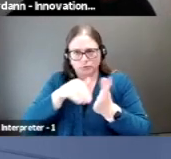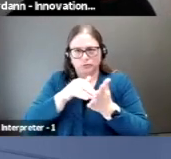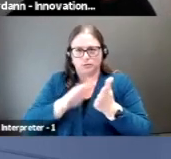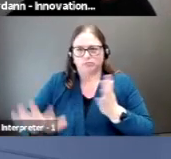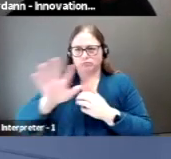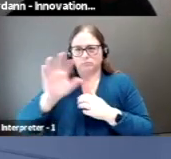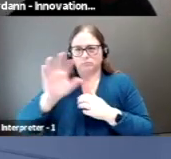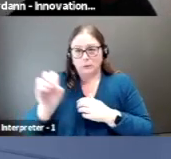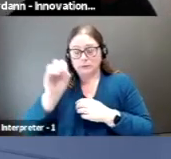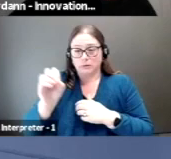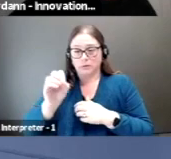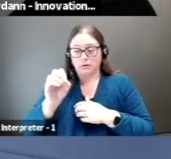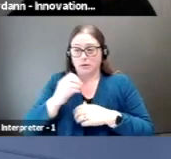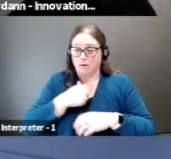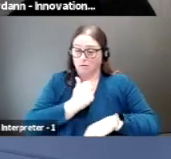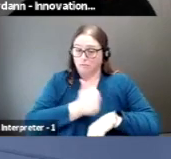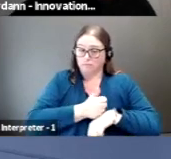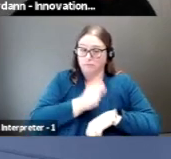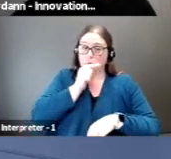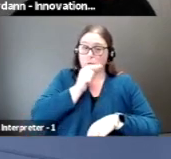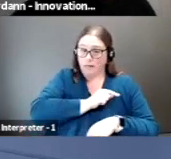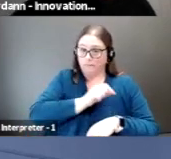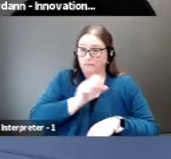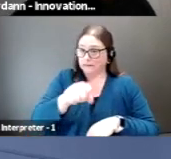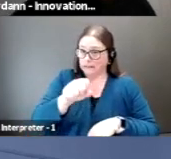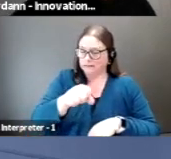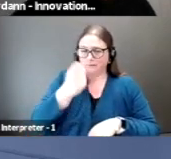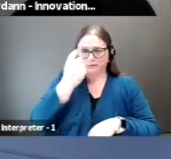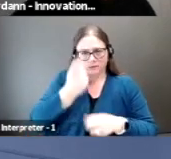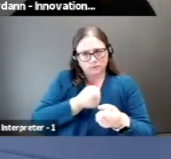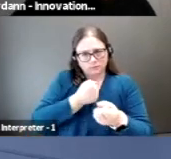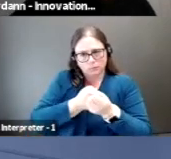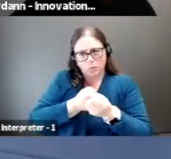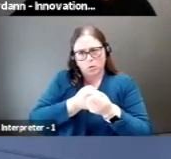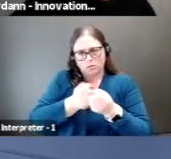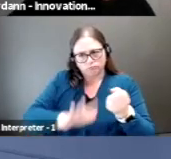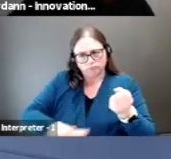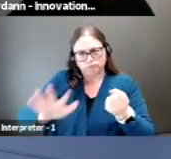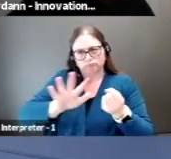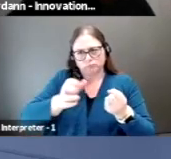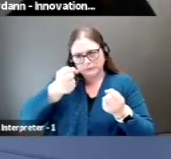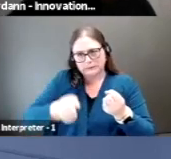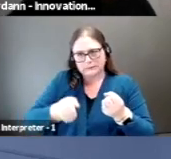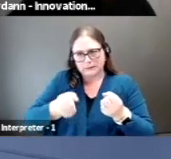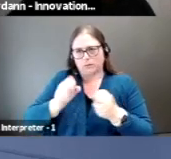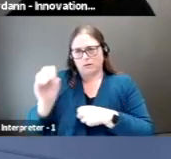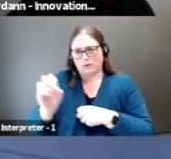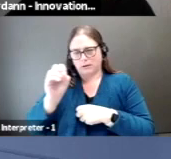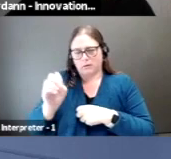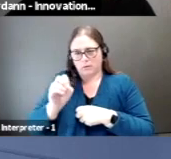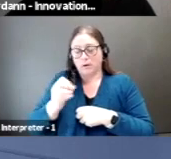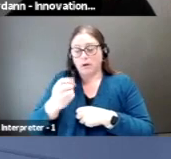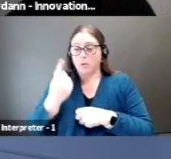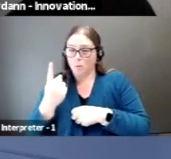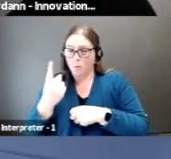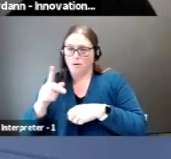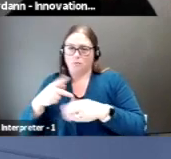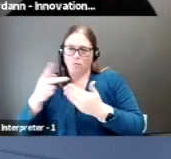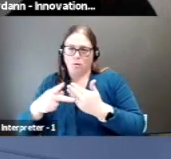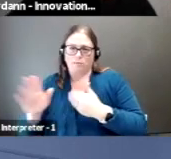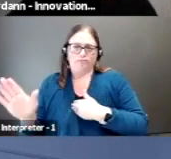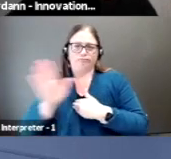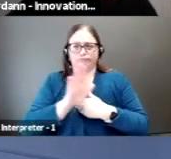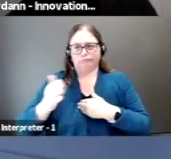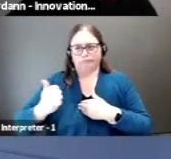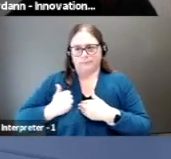in Guelph, we serve the entire region of Southern Ontario and have one national program. This means that while most of our